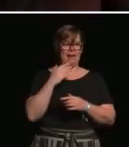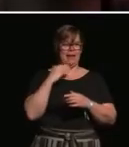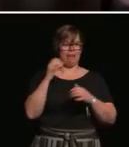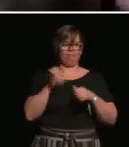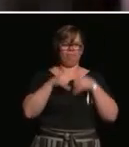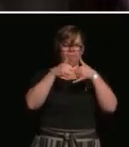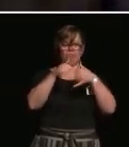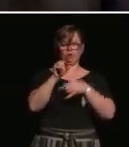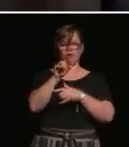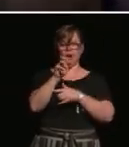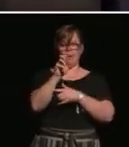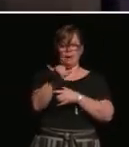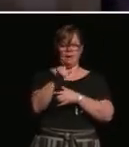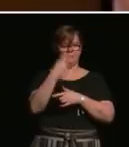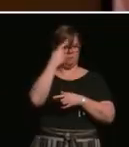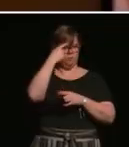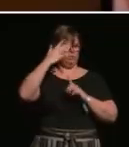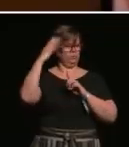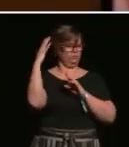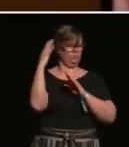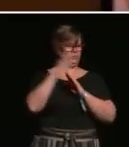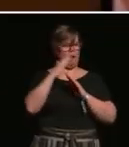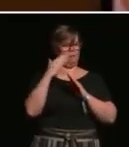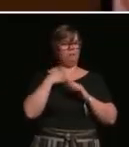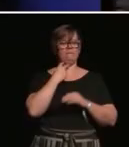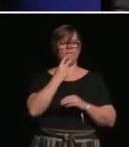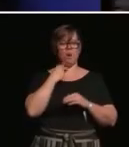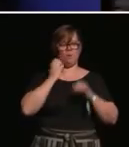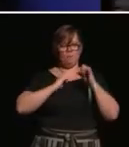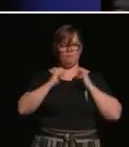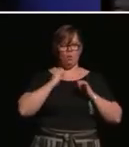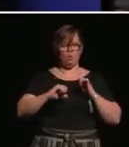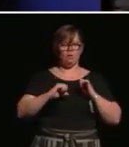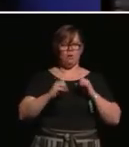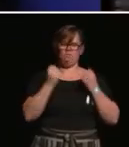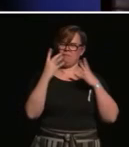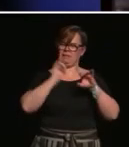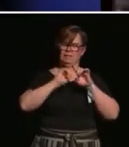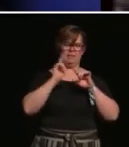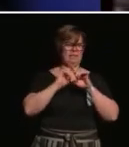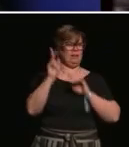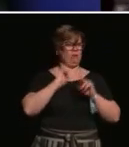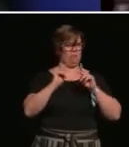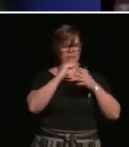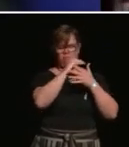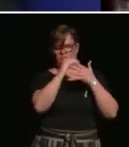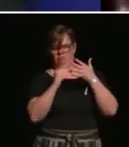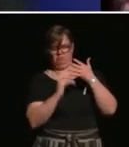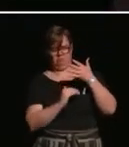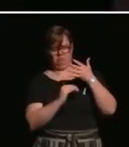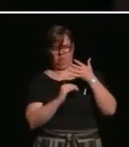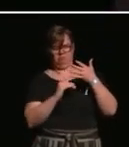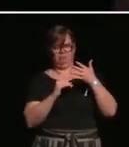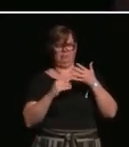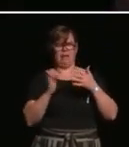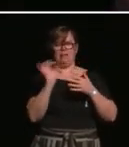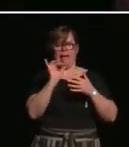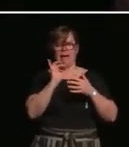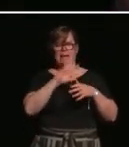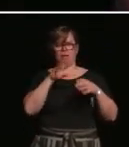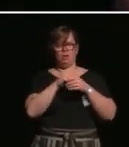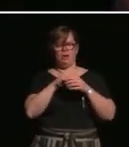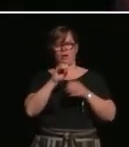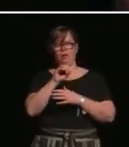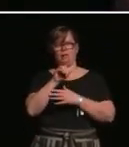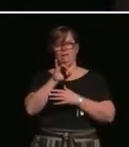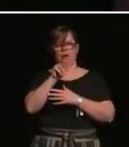Pop Vocal Performance, despite competition from Judy Collins, Linda Ronstadt, Olivia Newton-John, and Helen Reddy. Thank